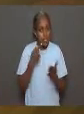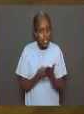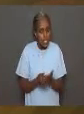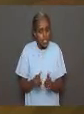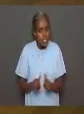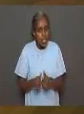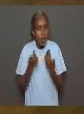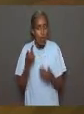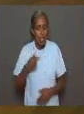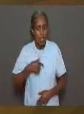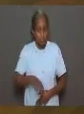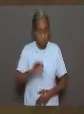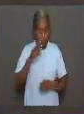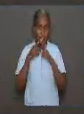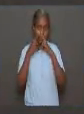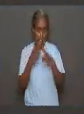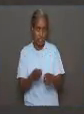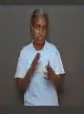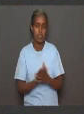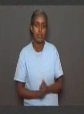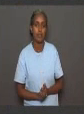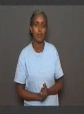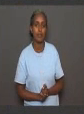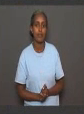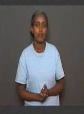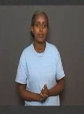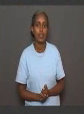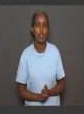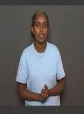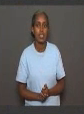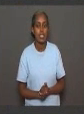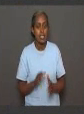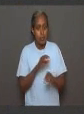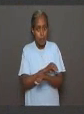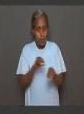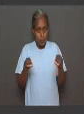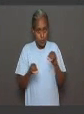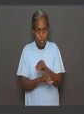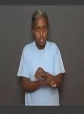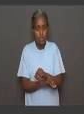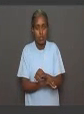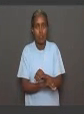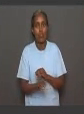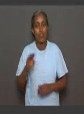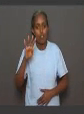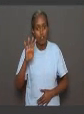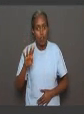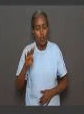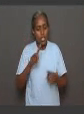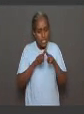I found the answers. The permutation of 4